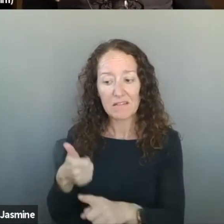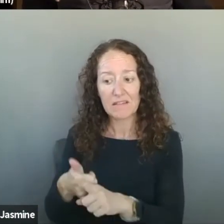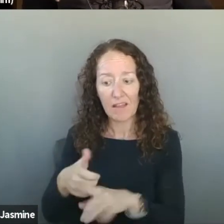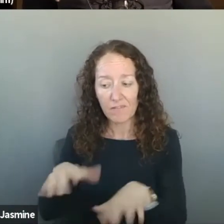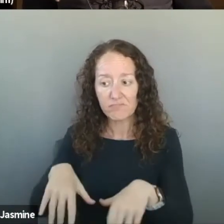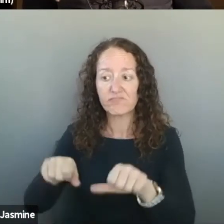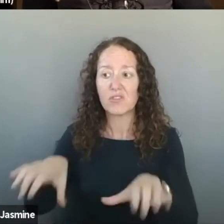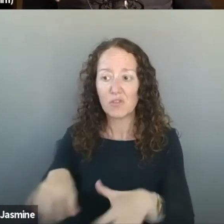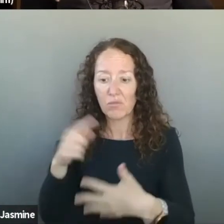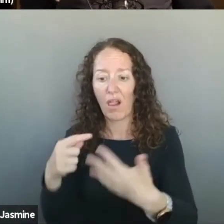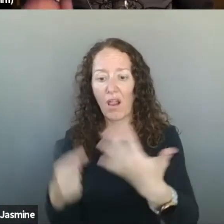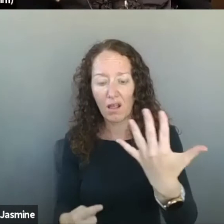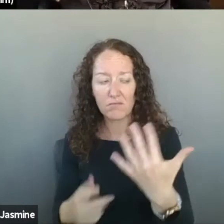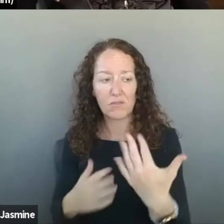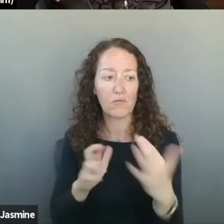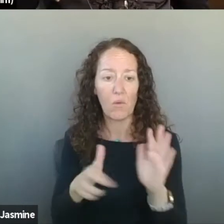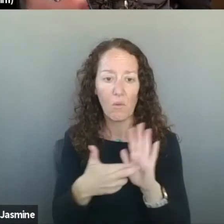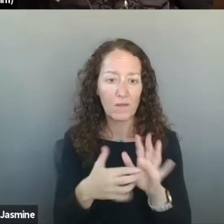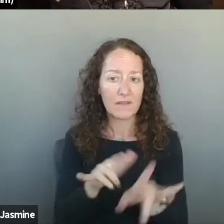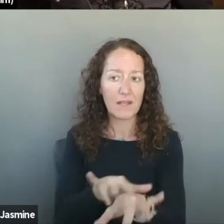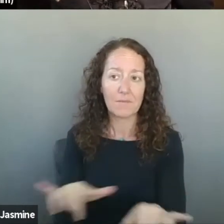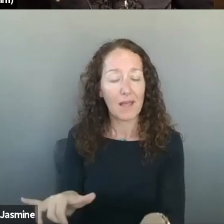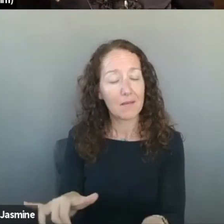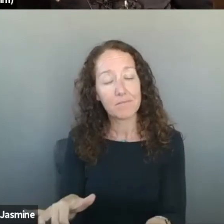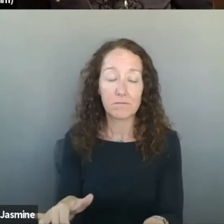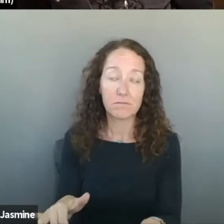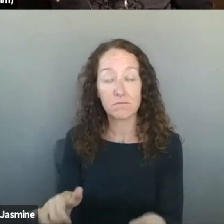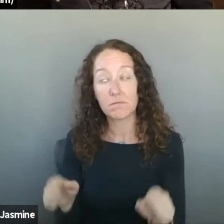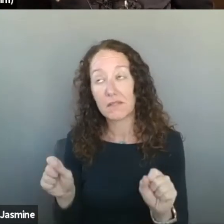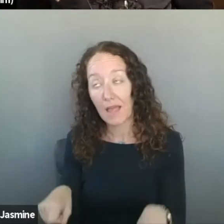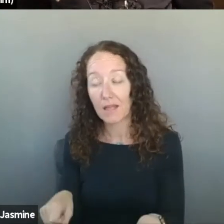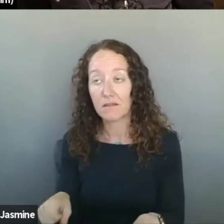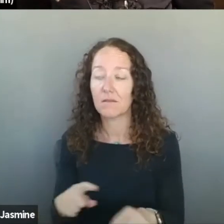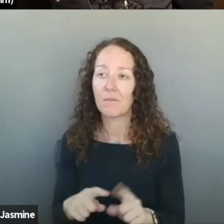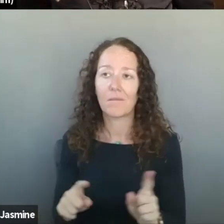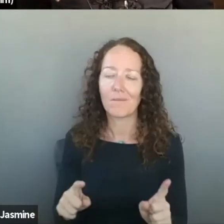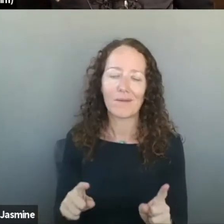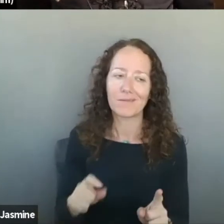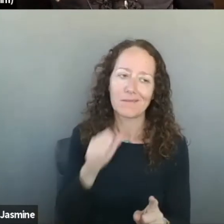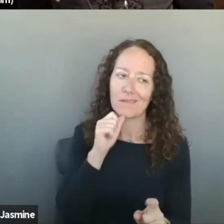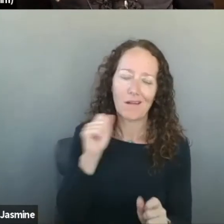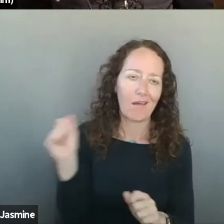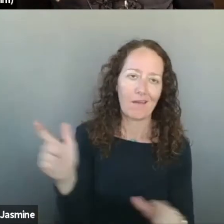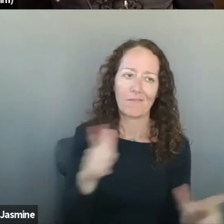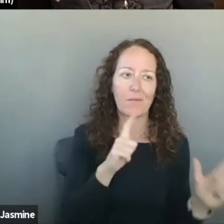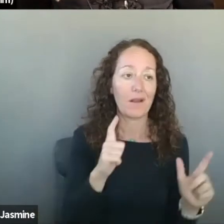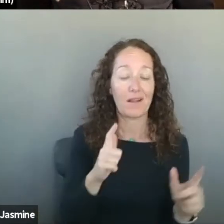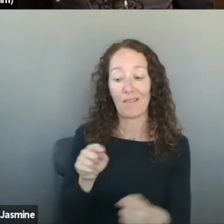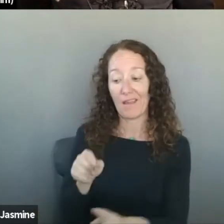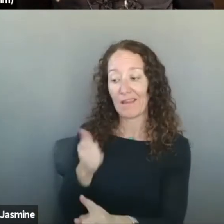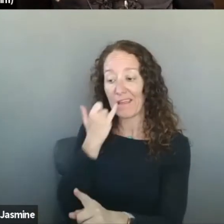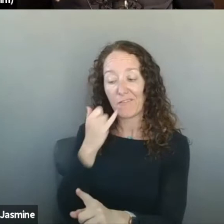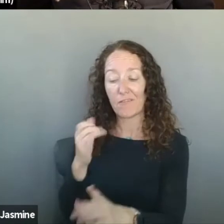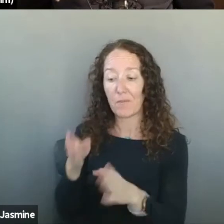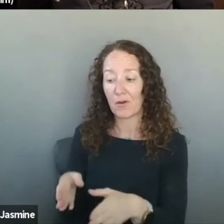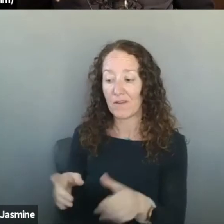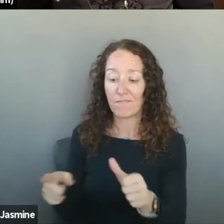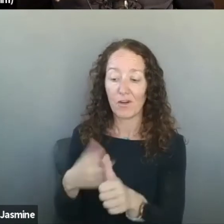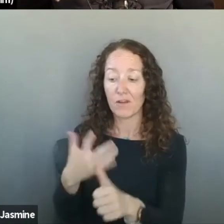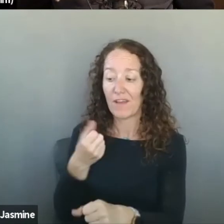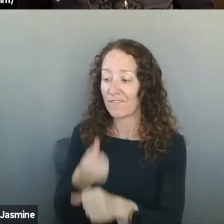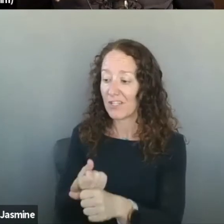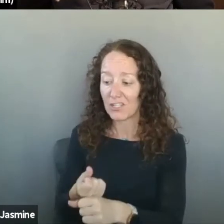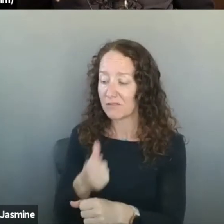roles, so that they don't necessarily need to draw a salary in the first 5 years when it's a startup,